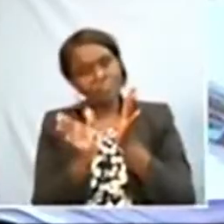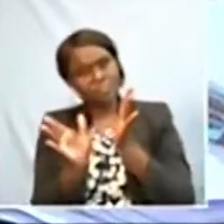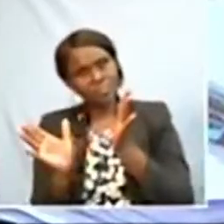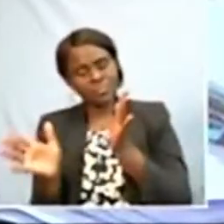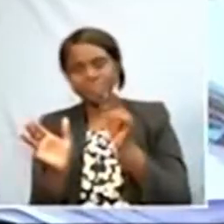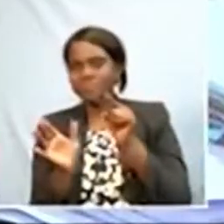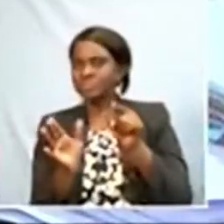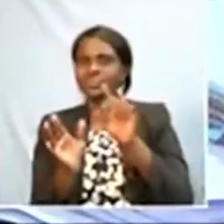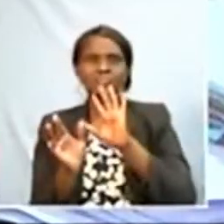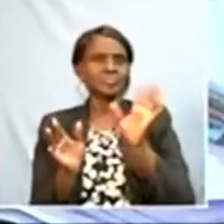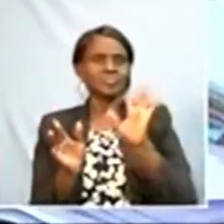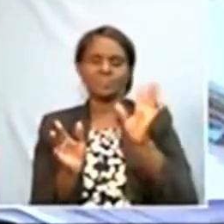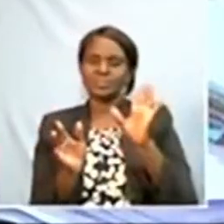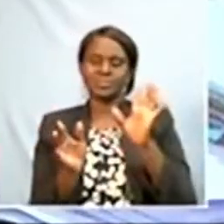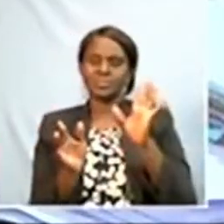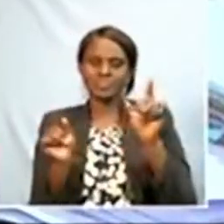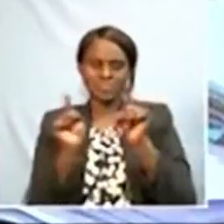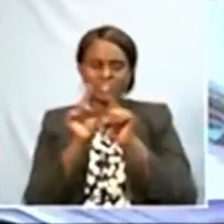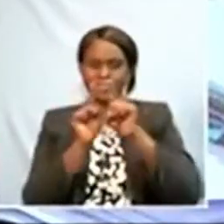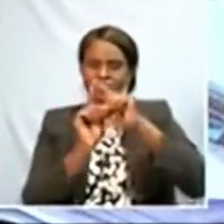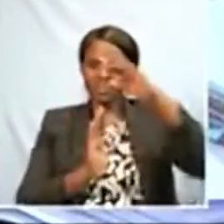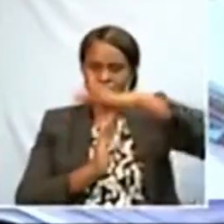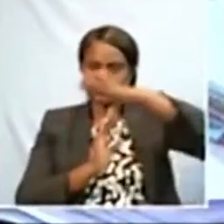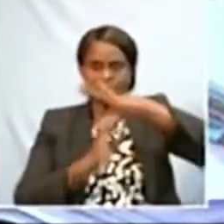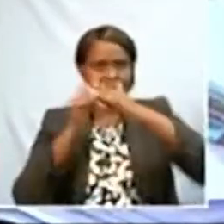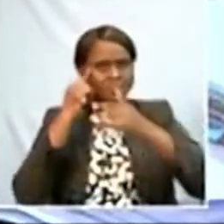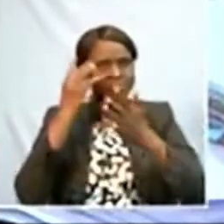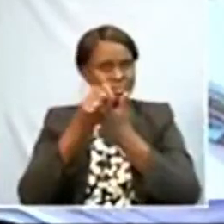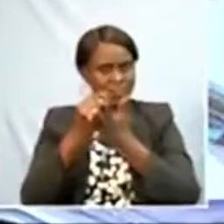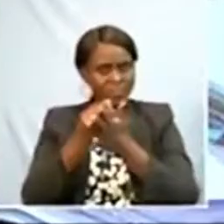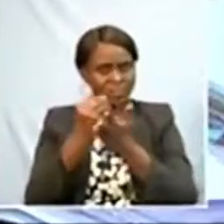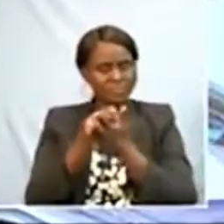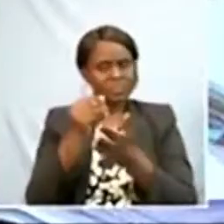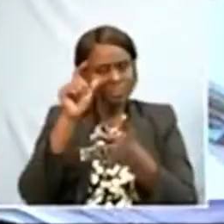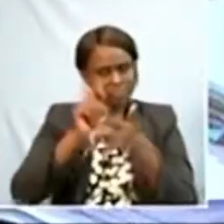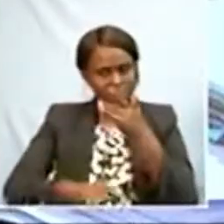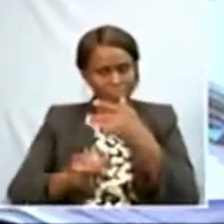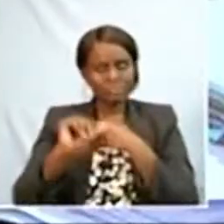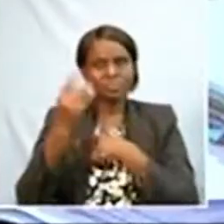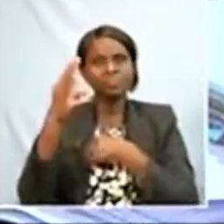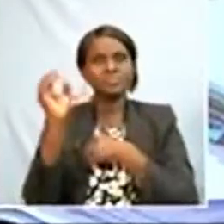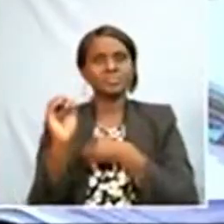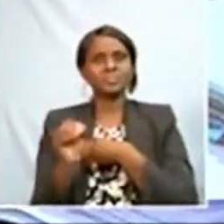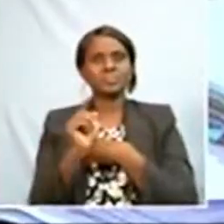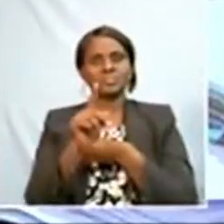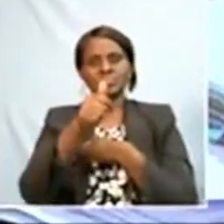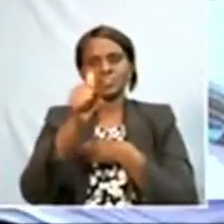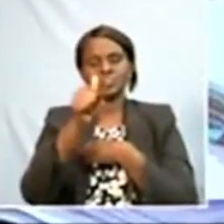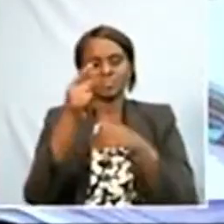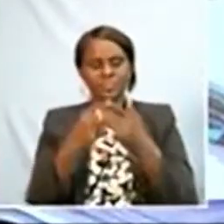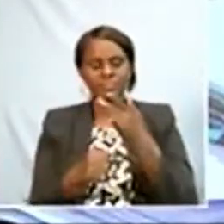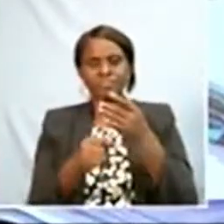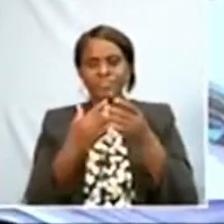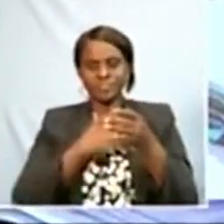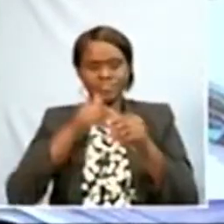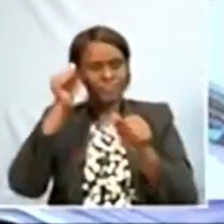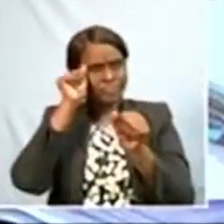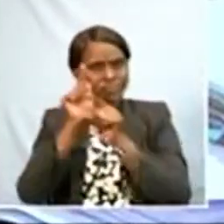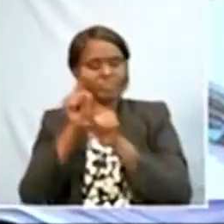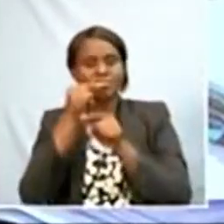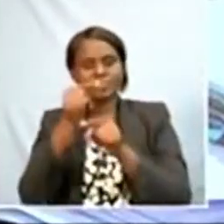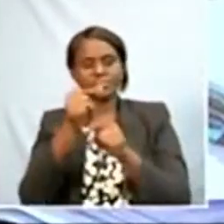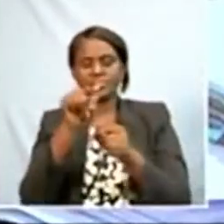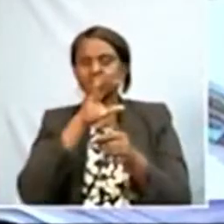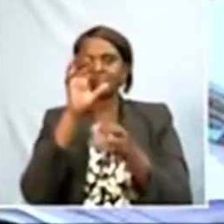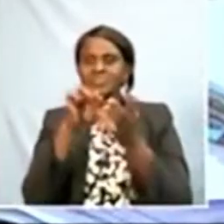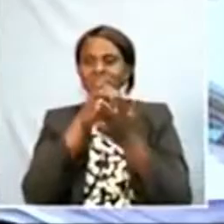this. The ceiling for administrative component cost is this. You is what my brother said,